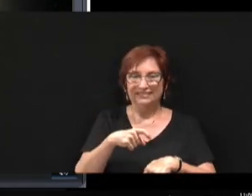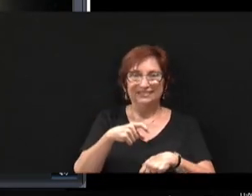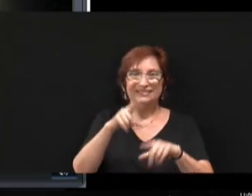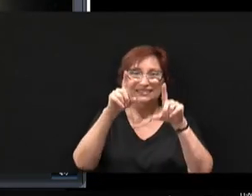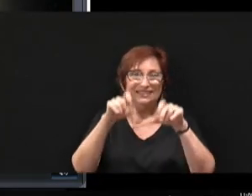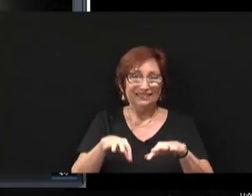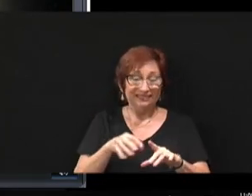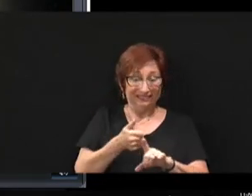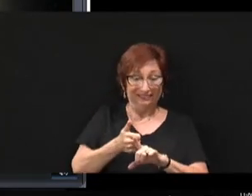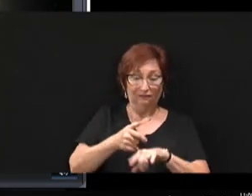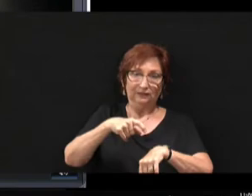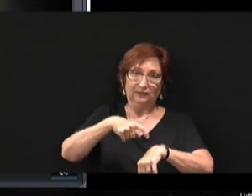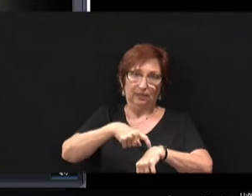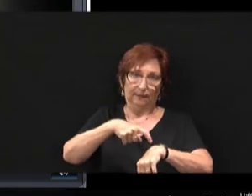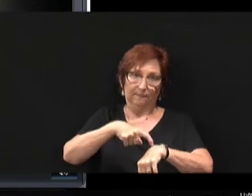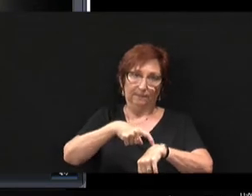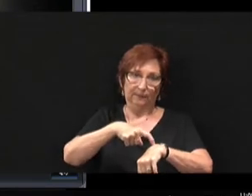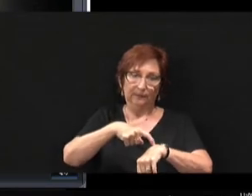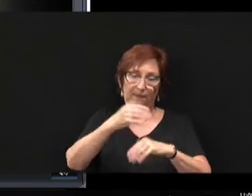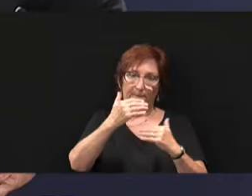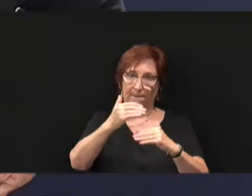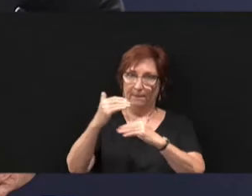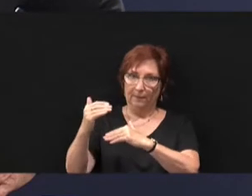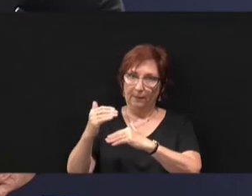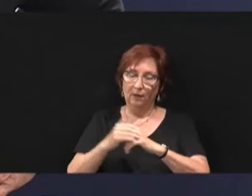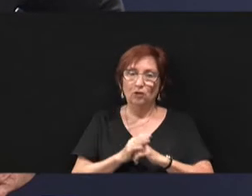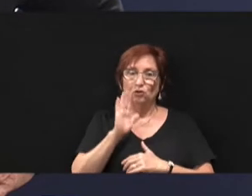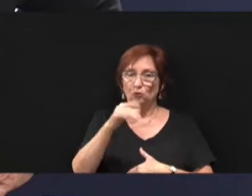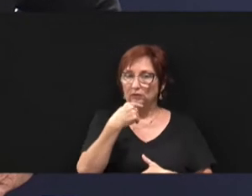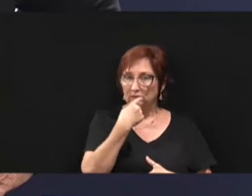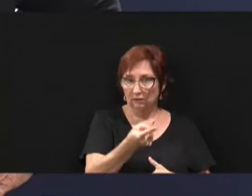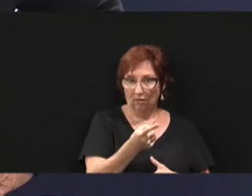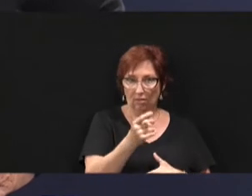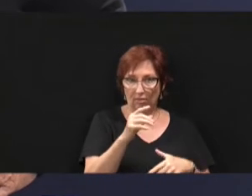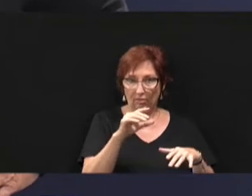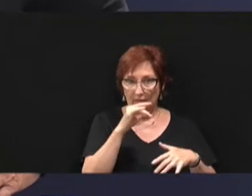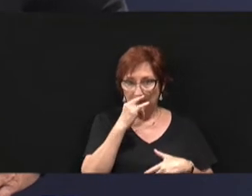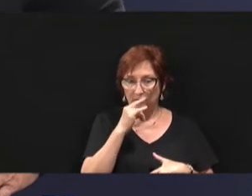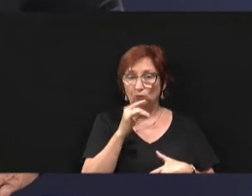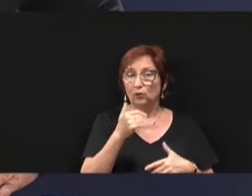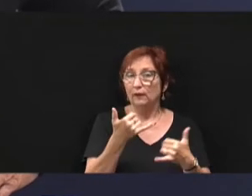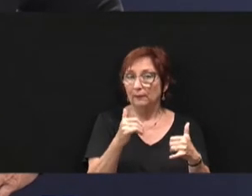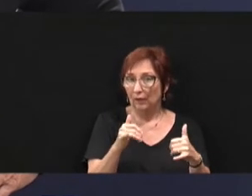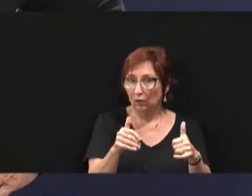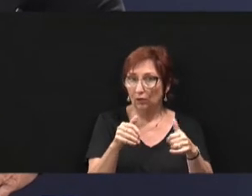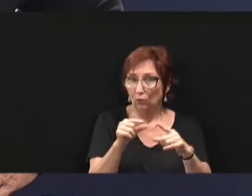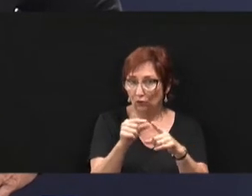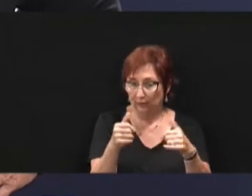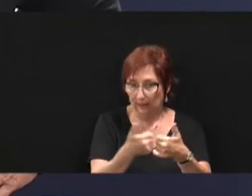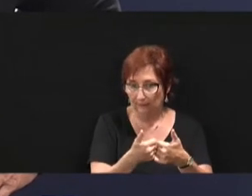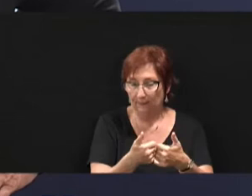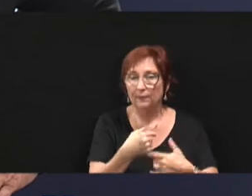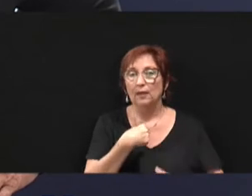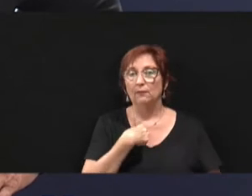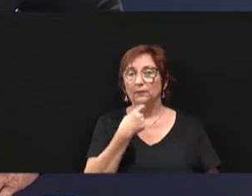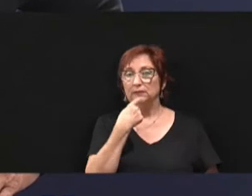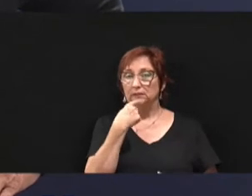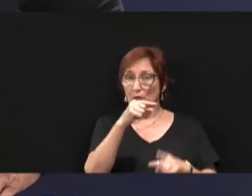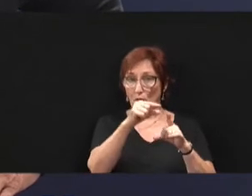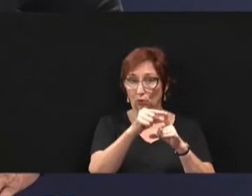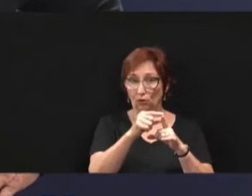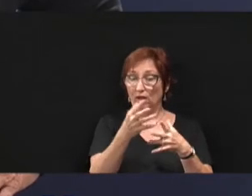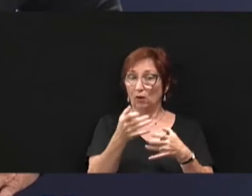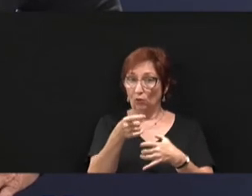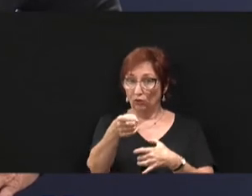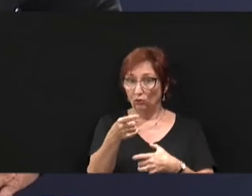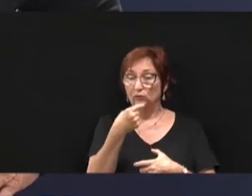test, okay? And you are going to say to them, we're going to play a word game. I'm going to say a word, and I'd